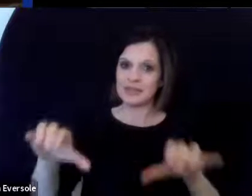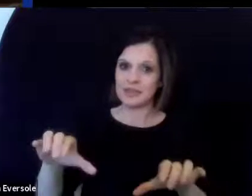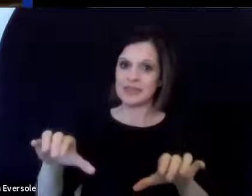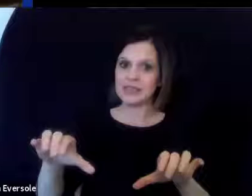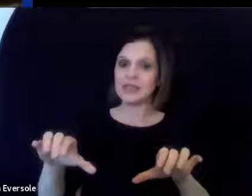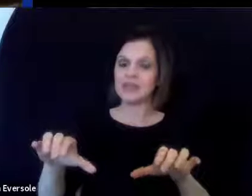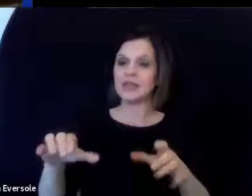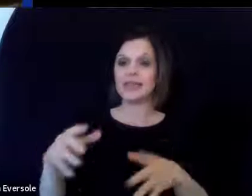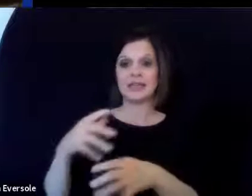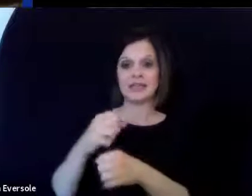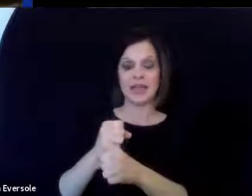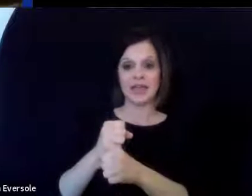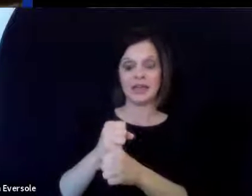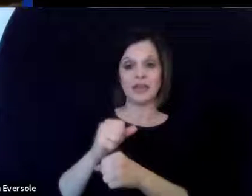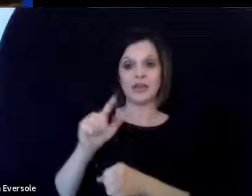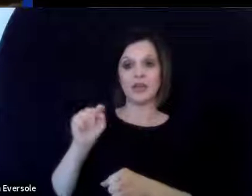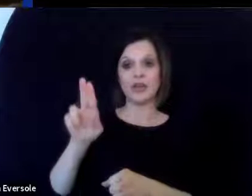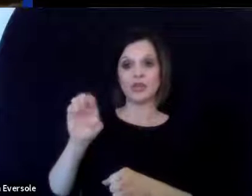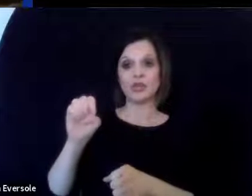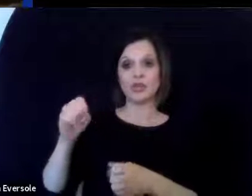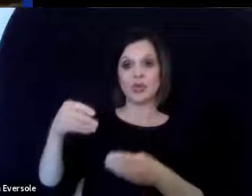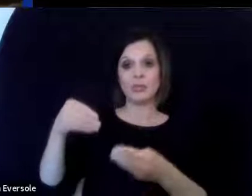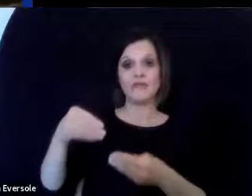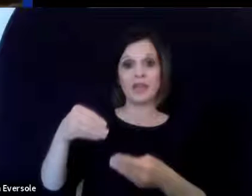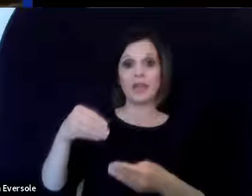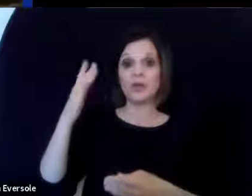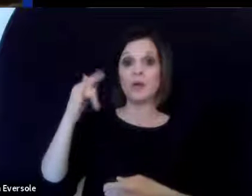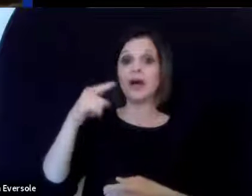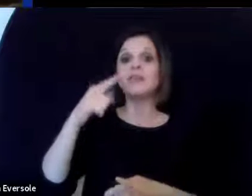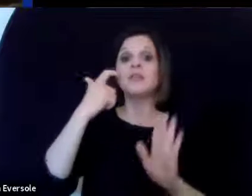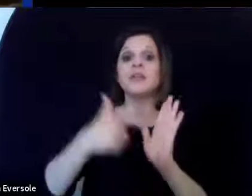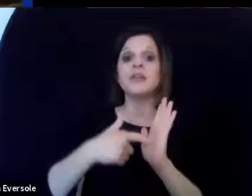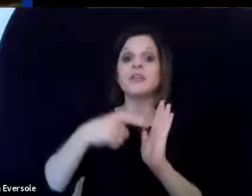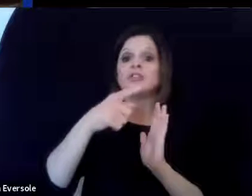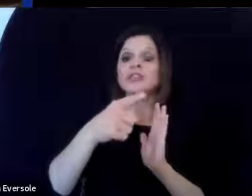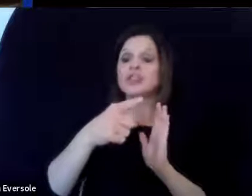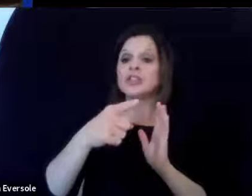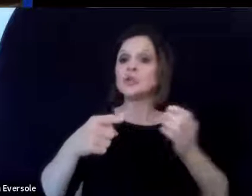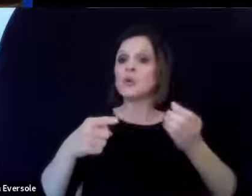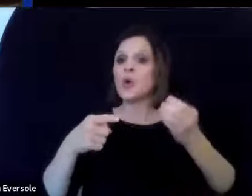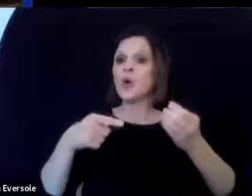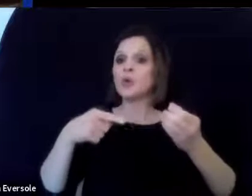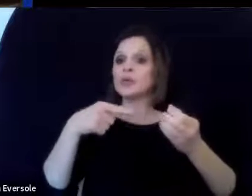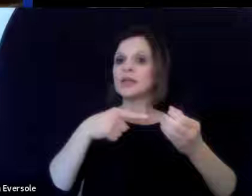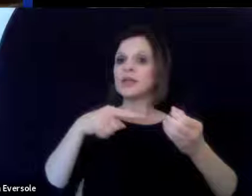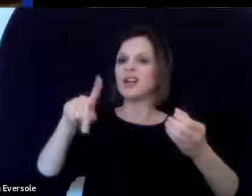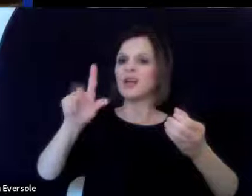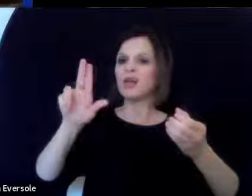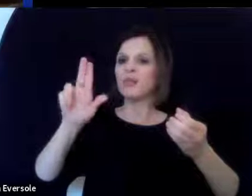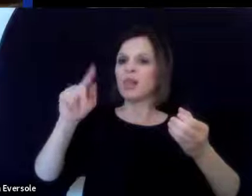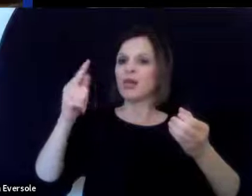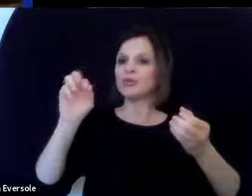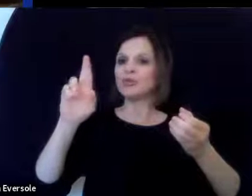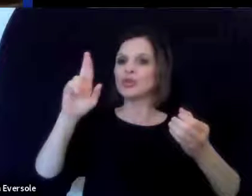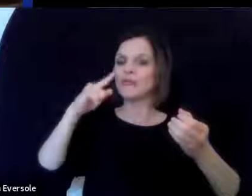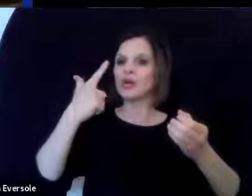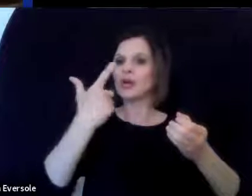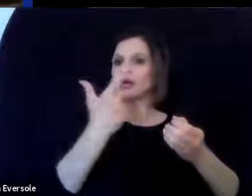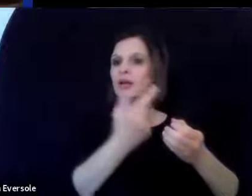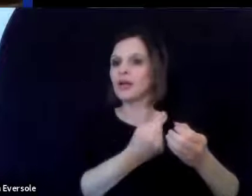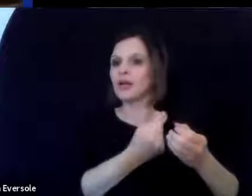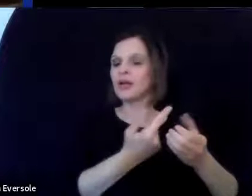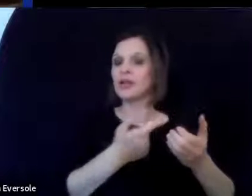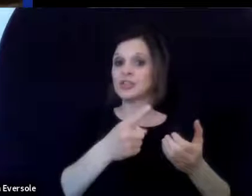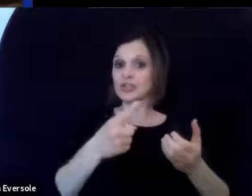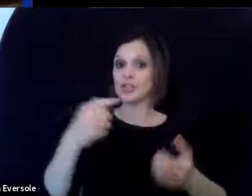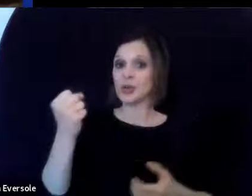feeding because she's holding the plunger for the syringe. She's holding the bottle of water with which she's